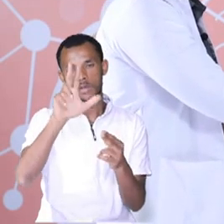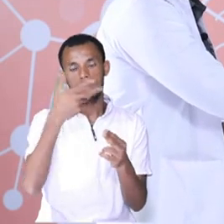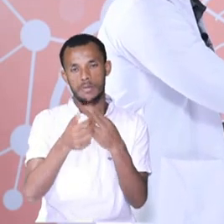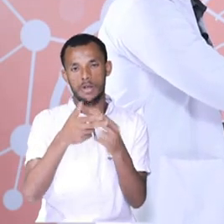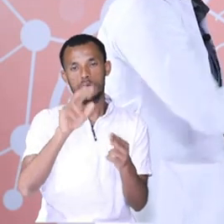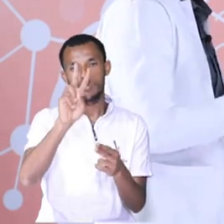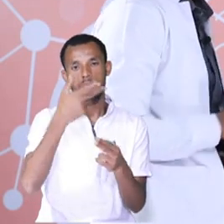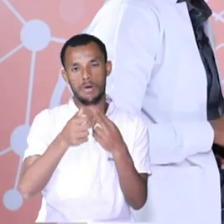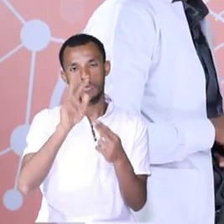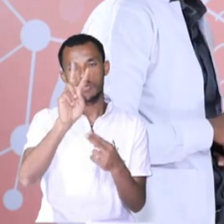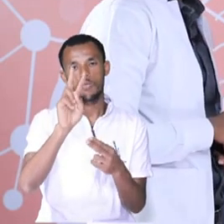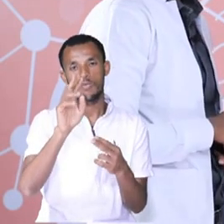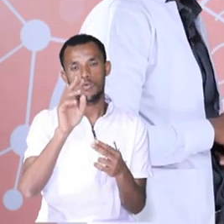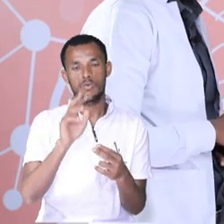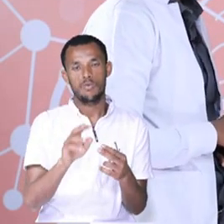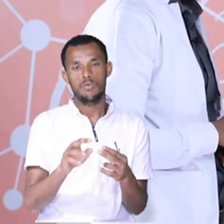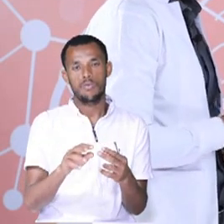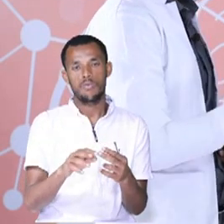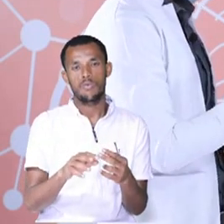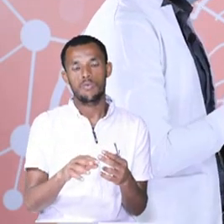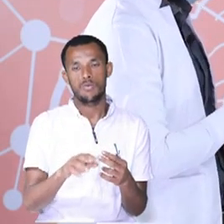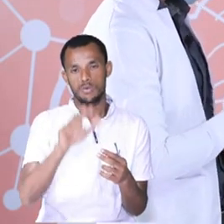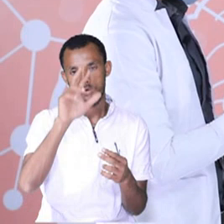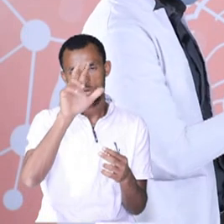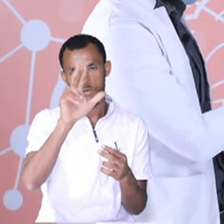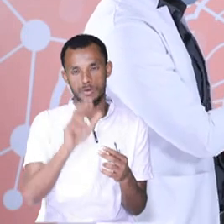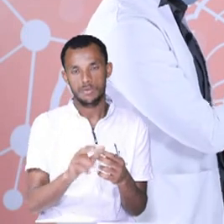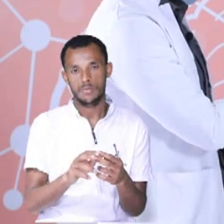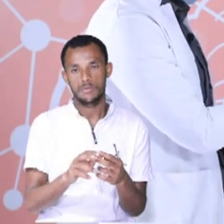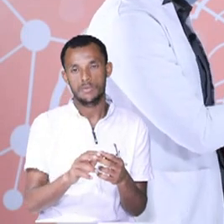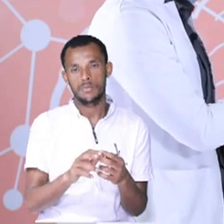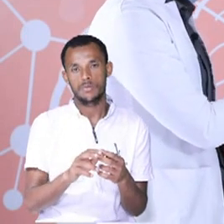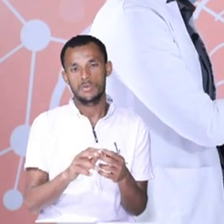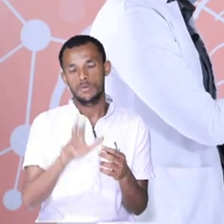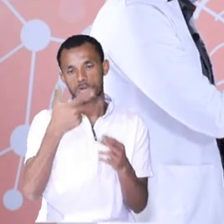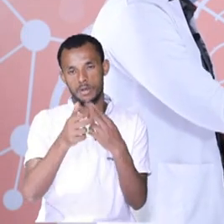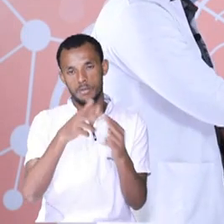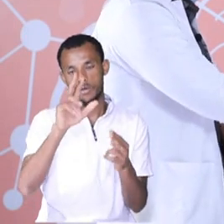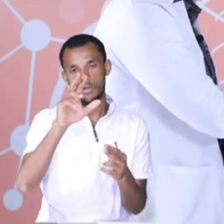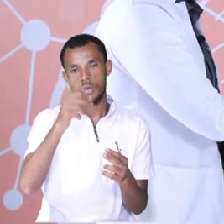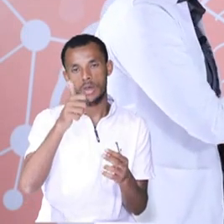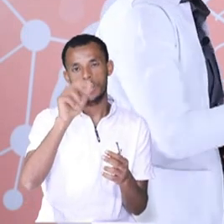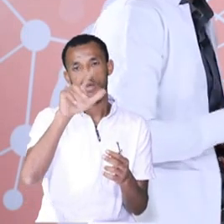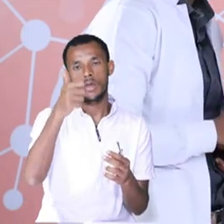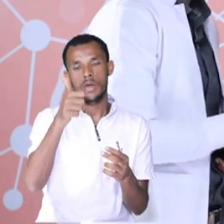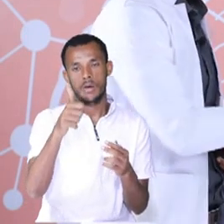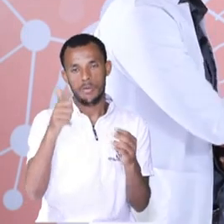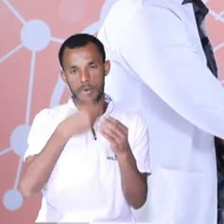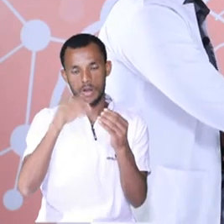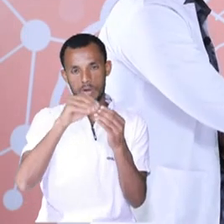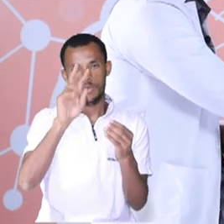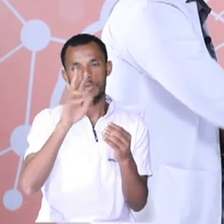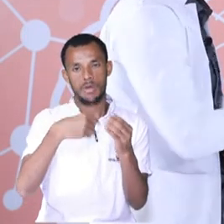2 times 2 is equal to 10. Now, 3 times a, 3a plus 2 times 2 is